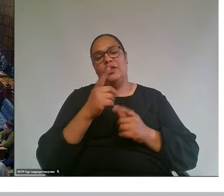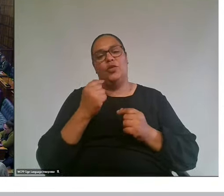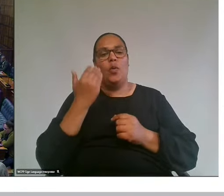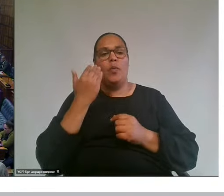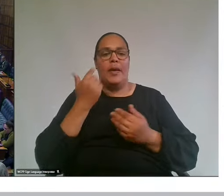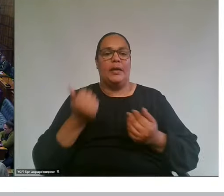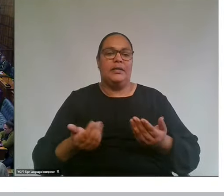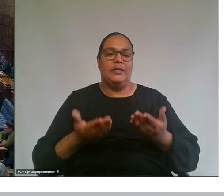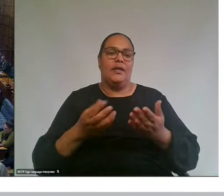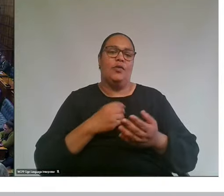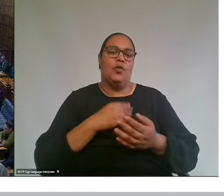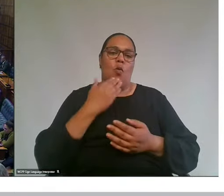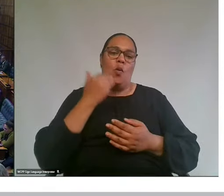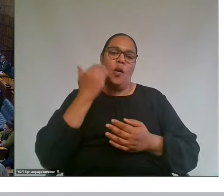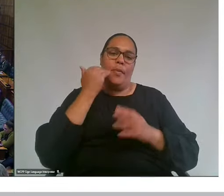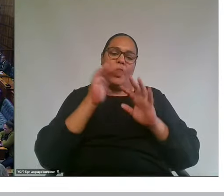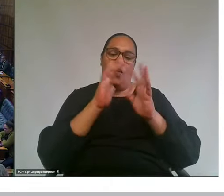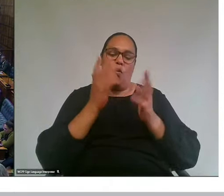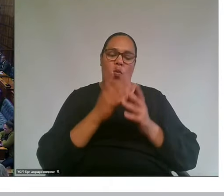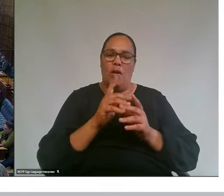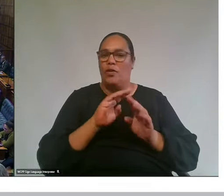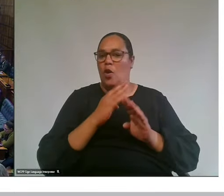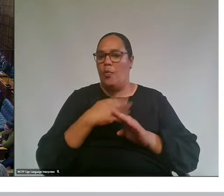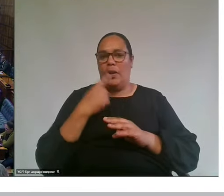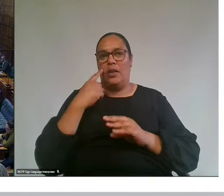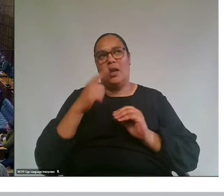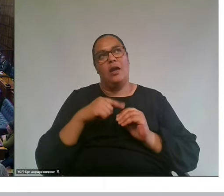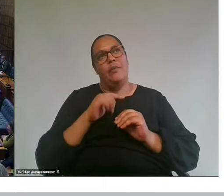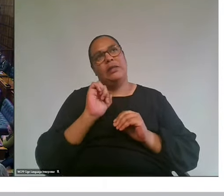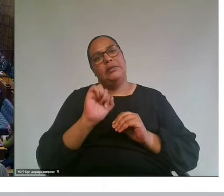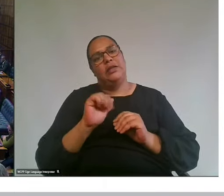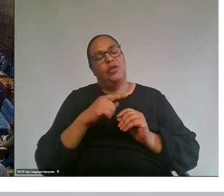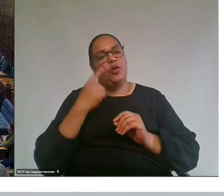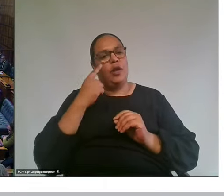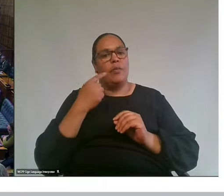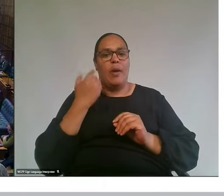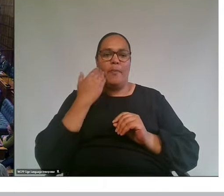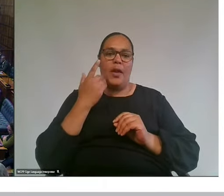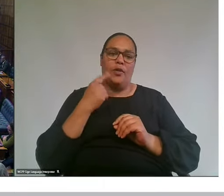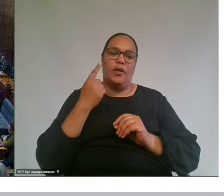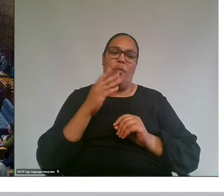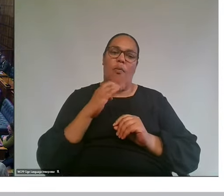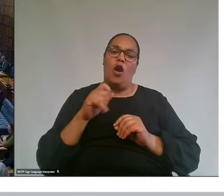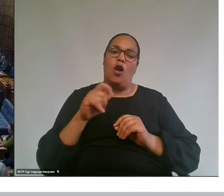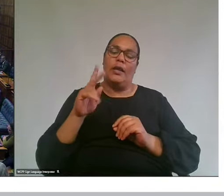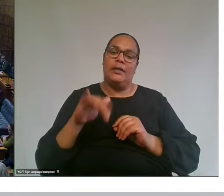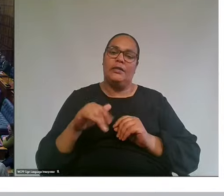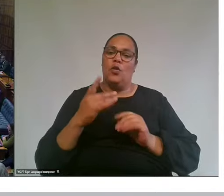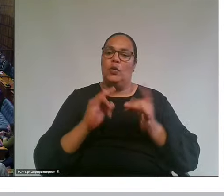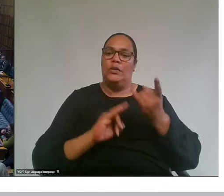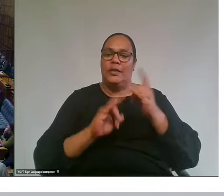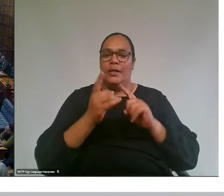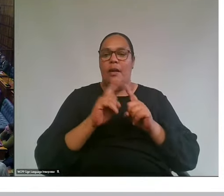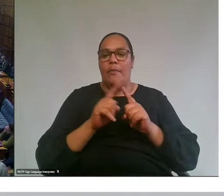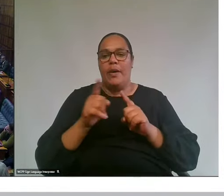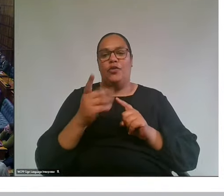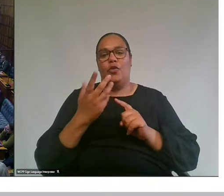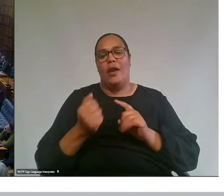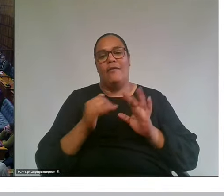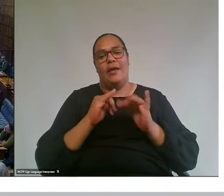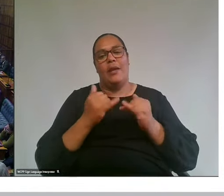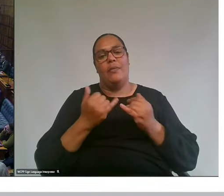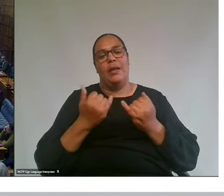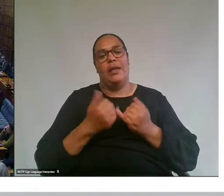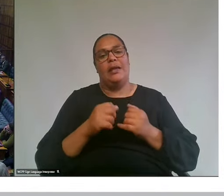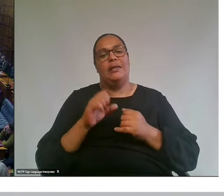services to the banking world no one thinks of State you think about Bank you think about Barkley or city but you've got companies like